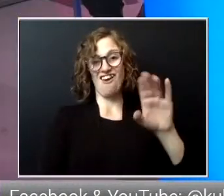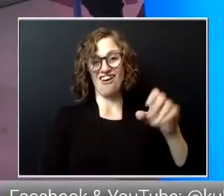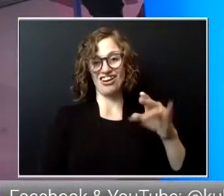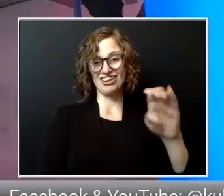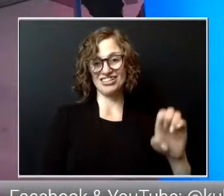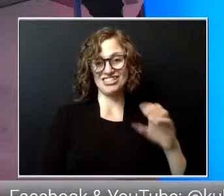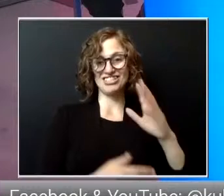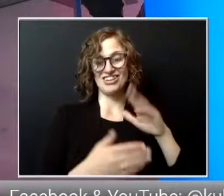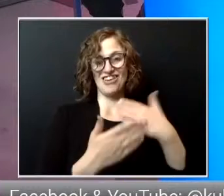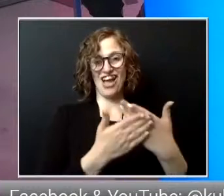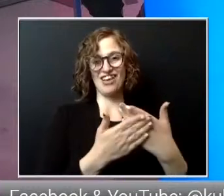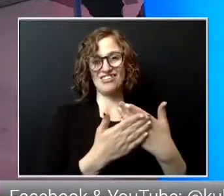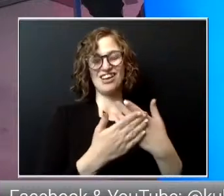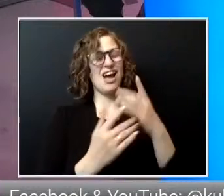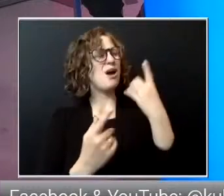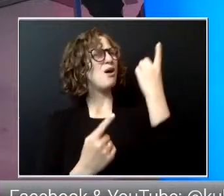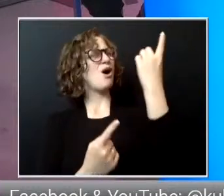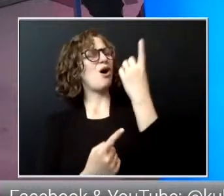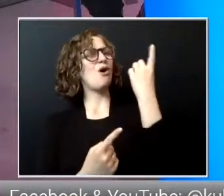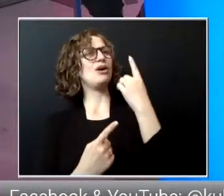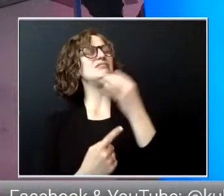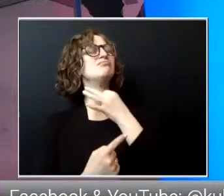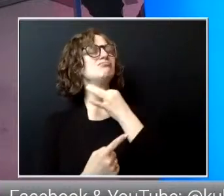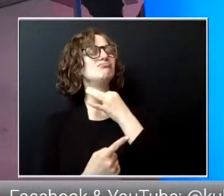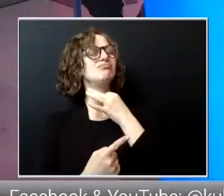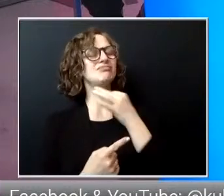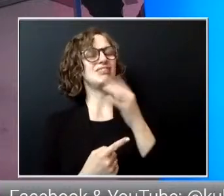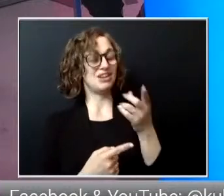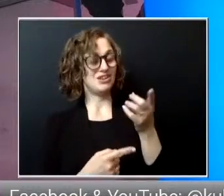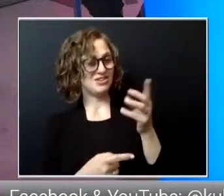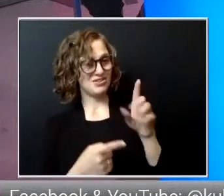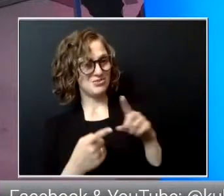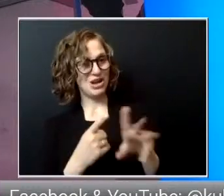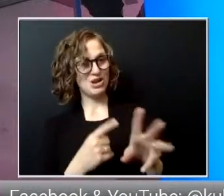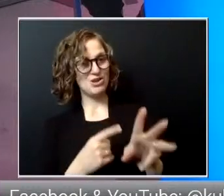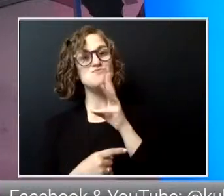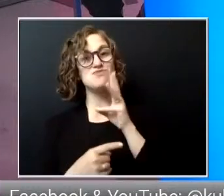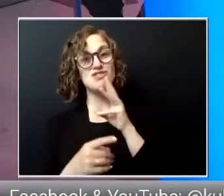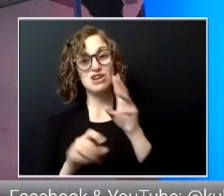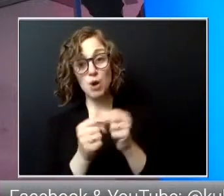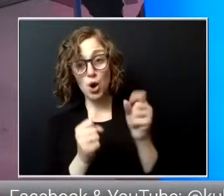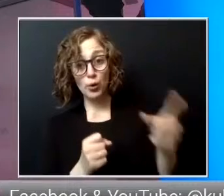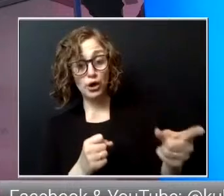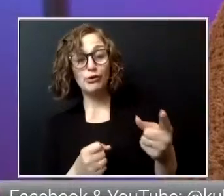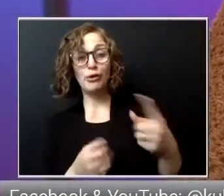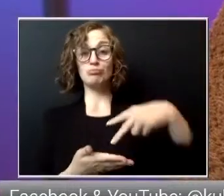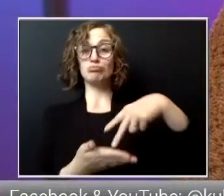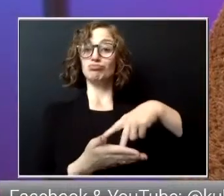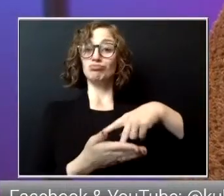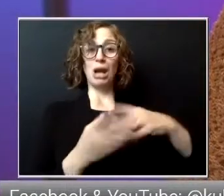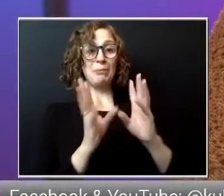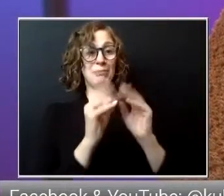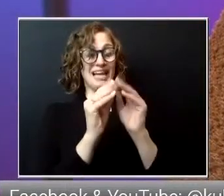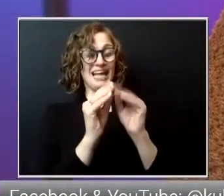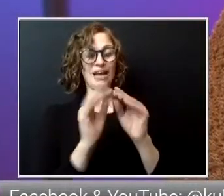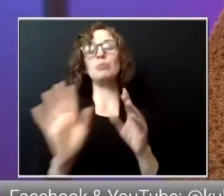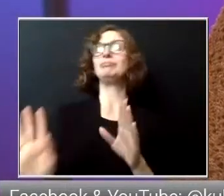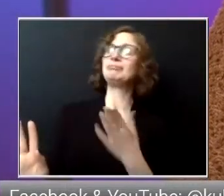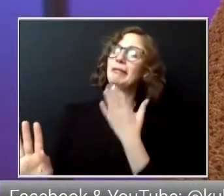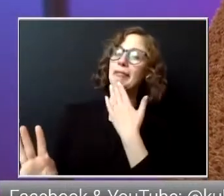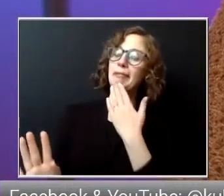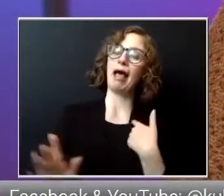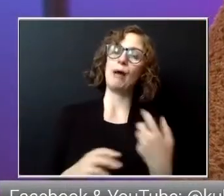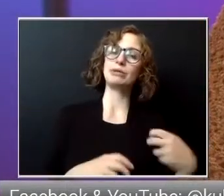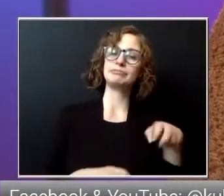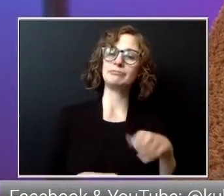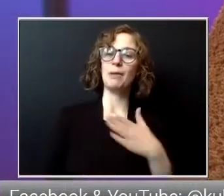their water broke. Where were you? Were you just standing in the middle of a meeting and water breaks? Well, thankfully I was at least in my office, and I had just gotten finished